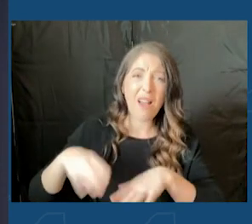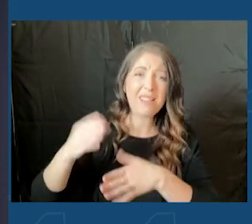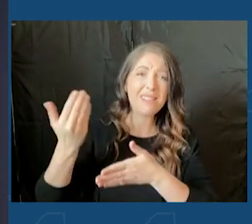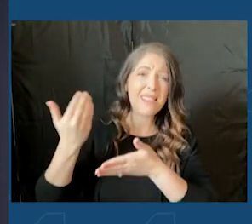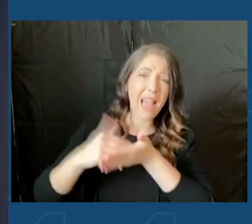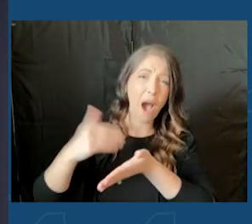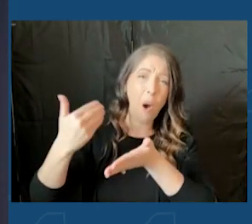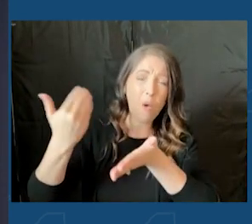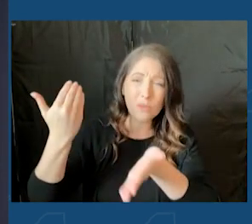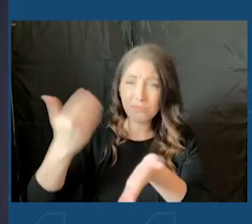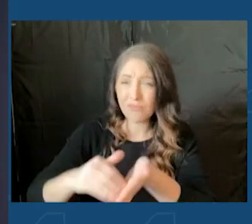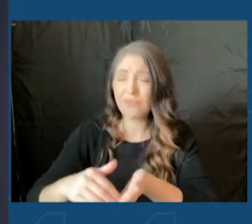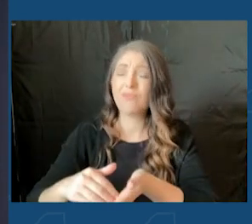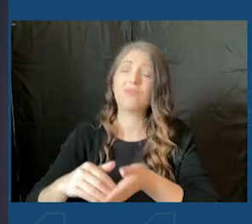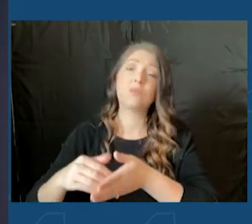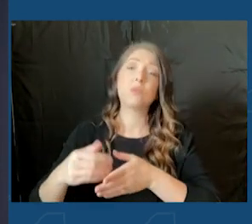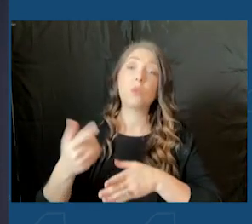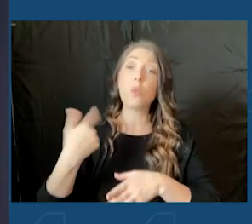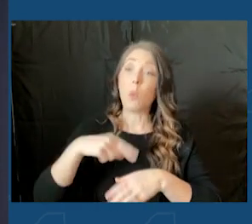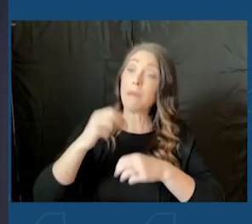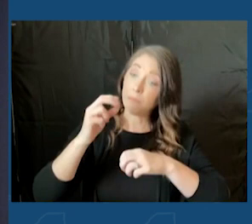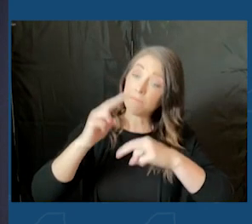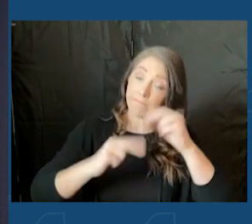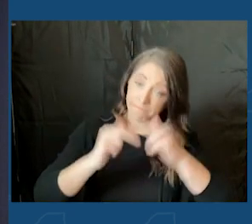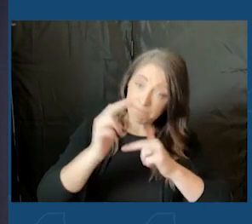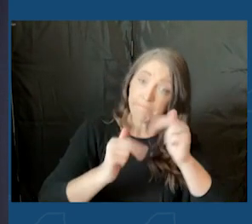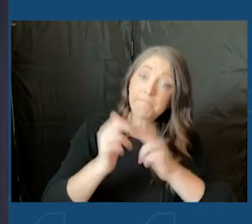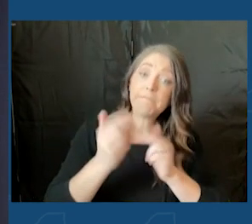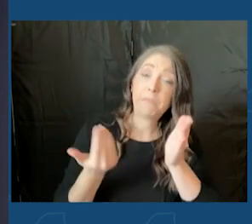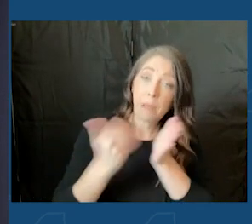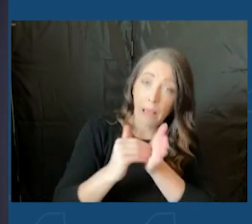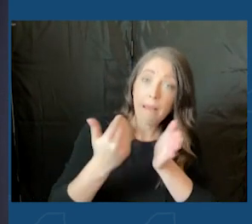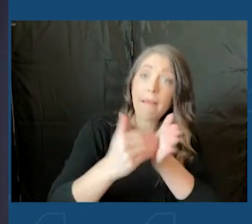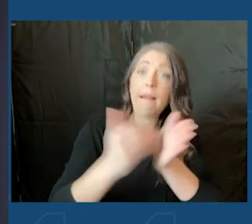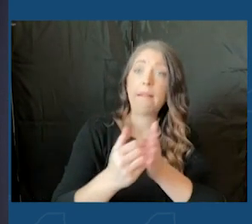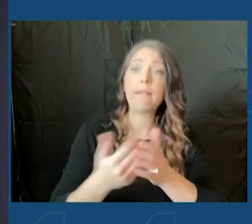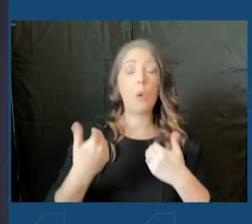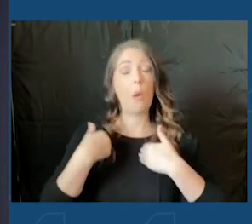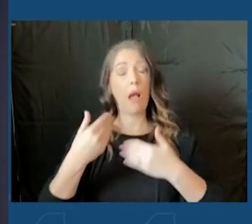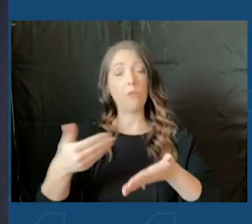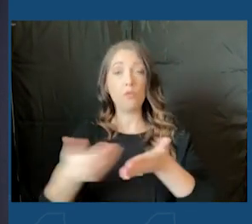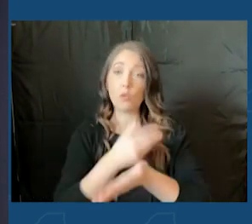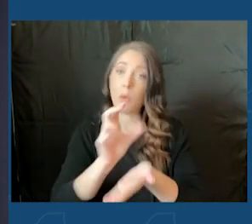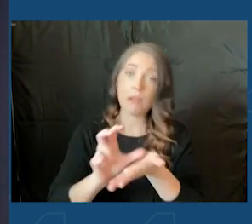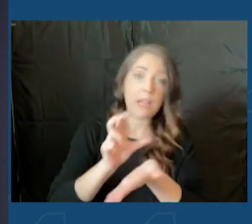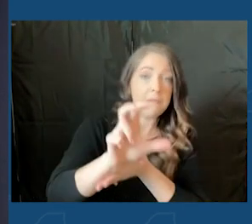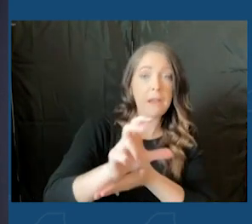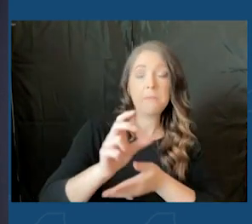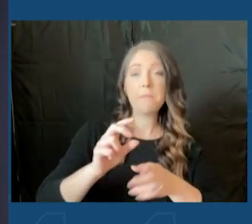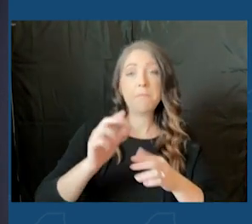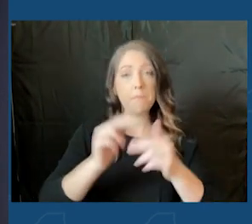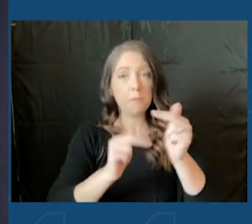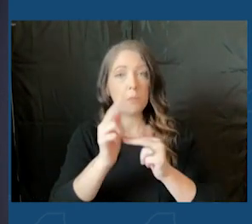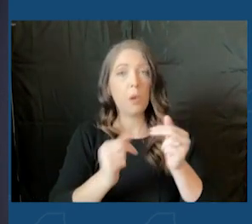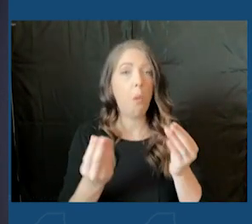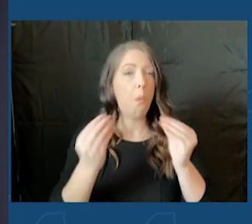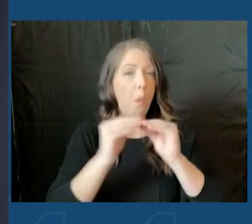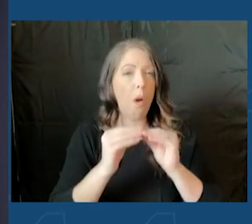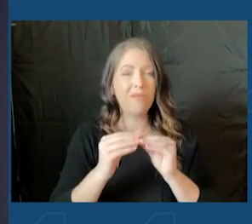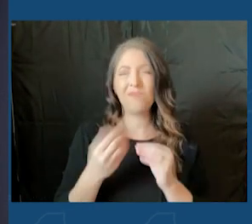which has been a great success, and we've got great new investments to build more supportive housing, but we've only built about